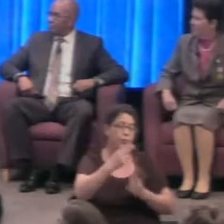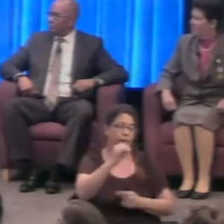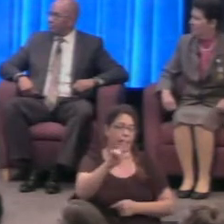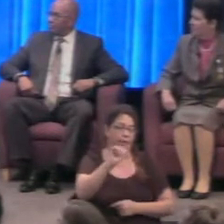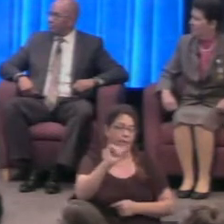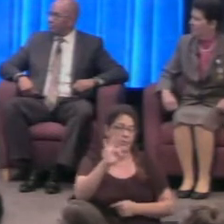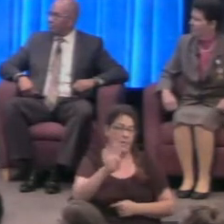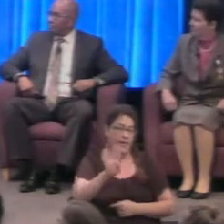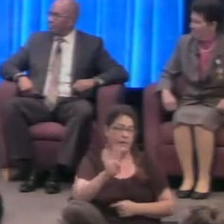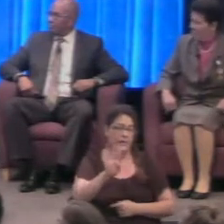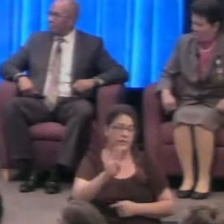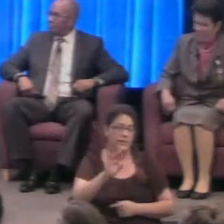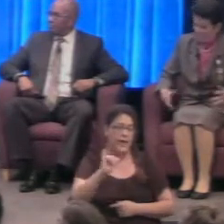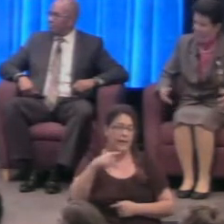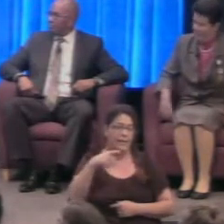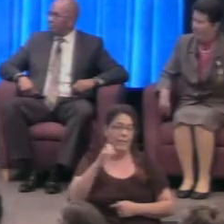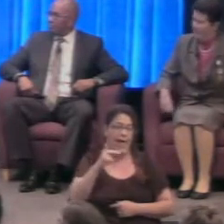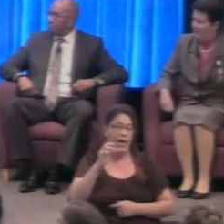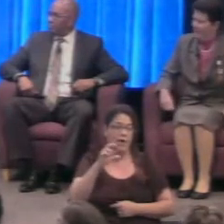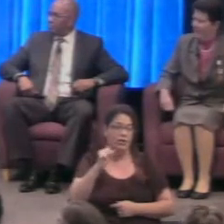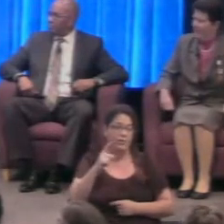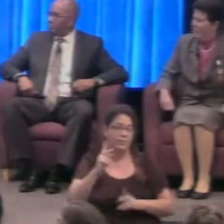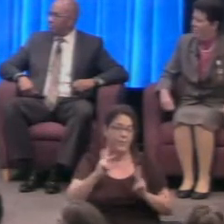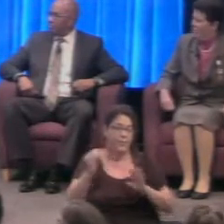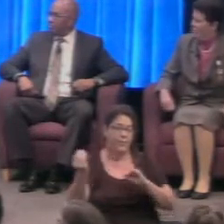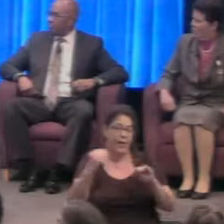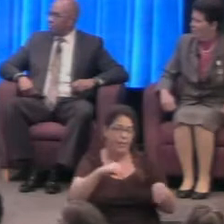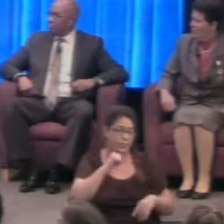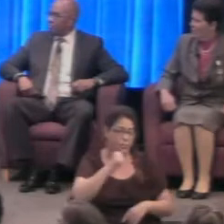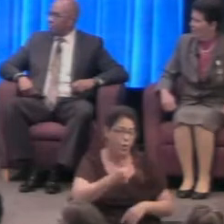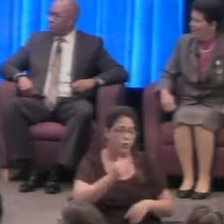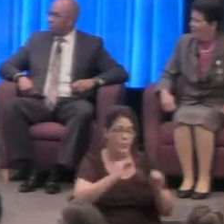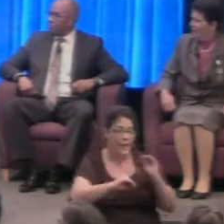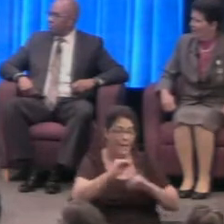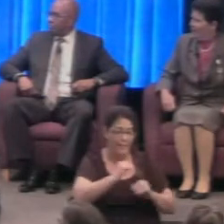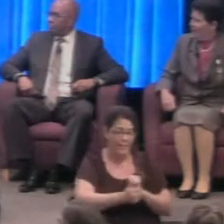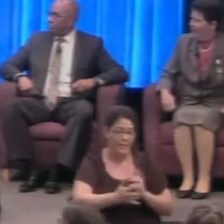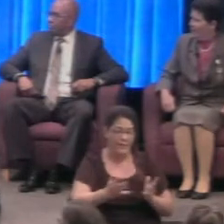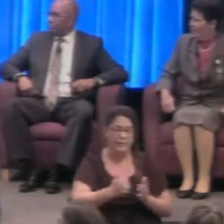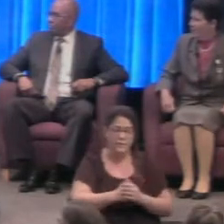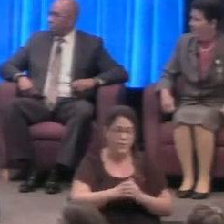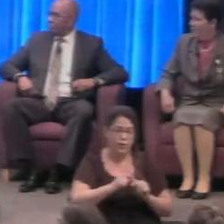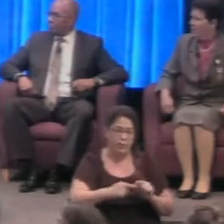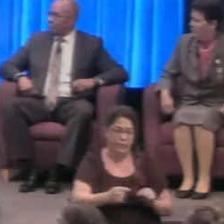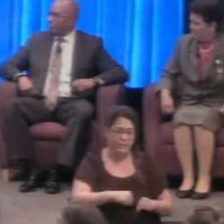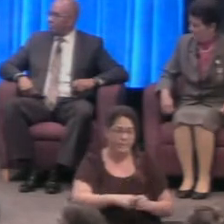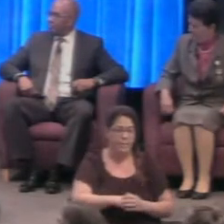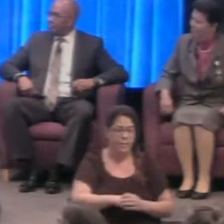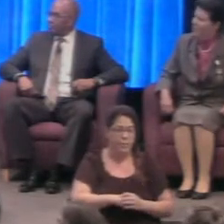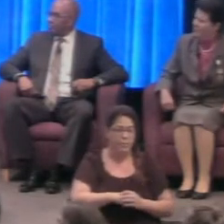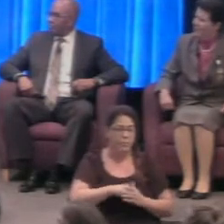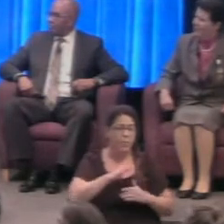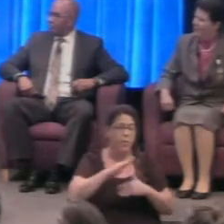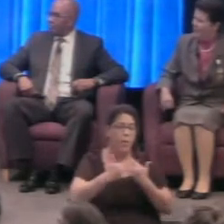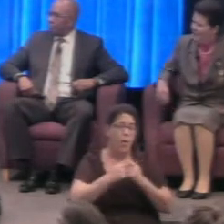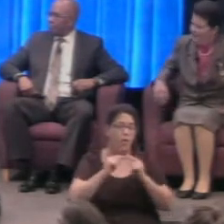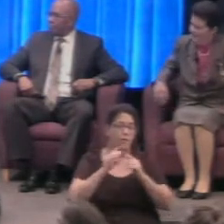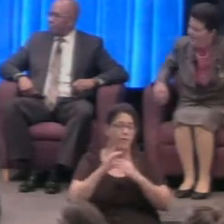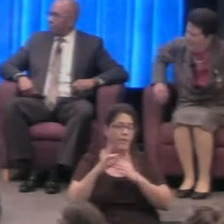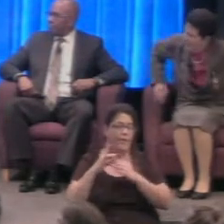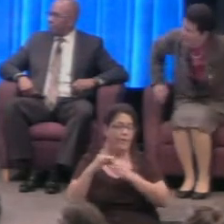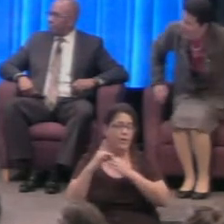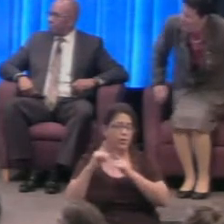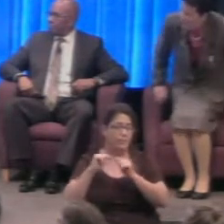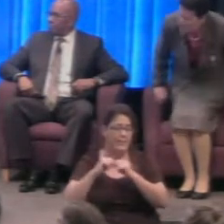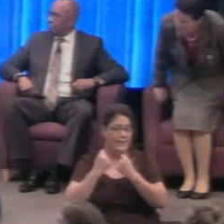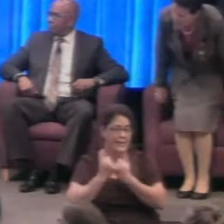the Packers or unpackers are coming tomorrow. So, but on behalf of him and the entire leadership team, we wanted to get you a